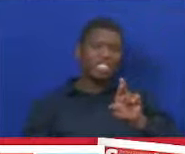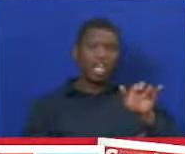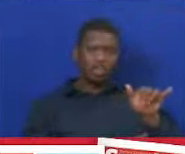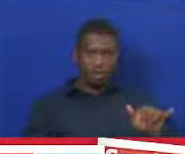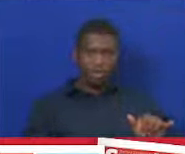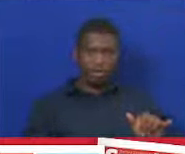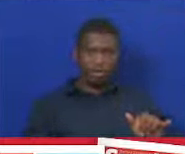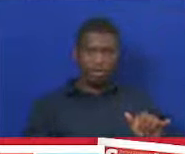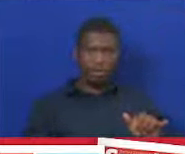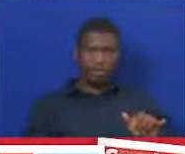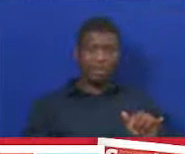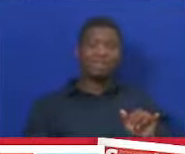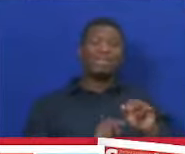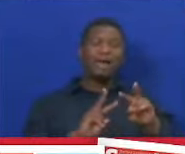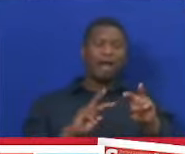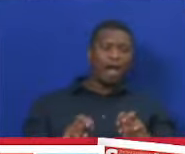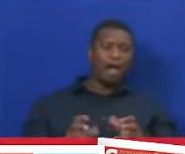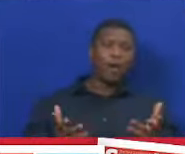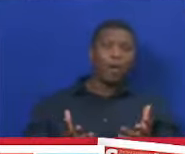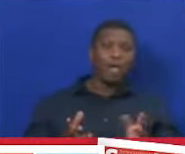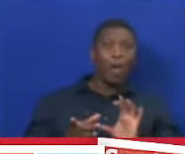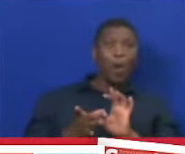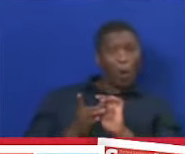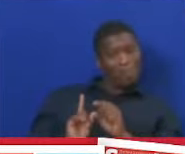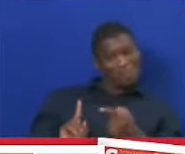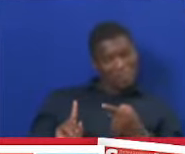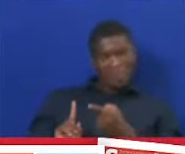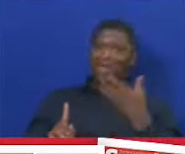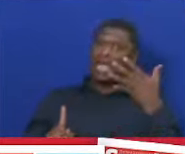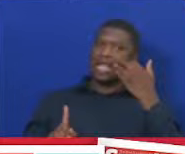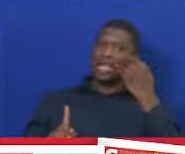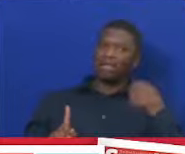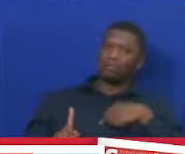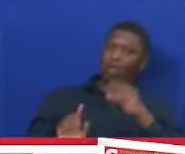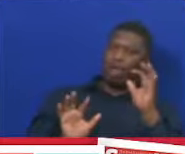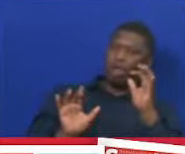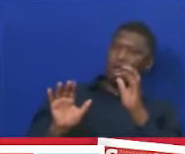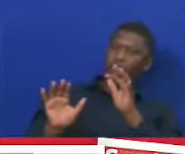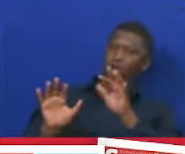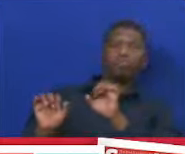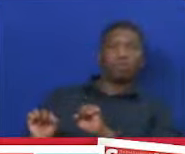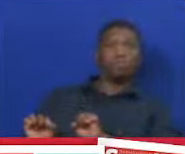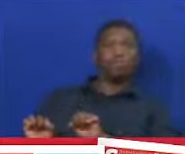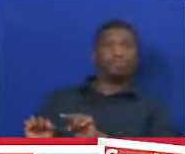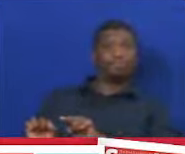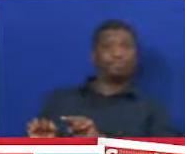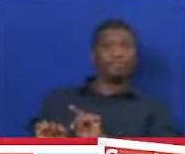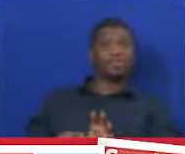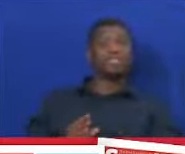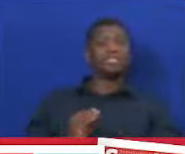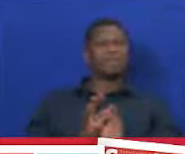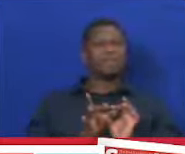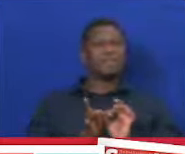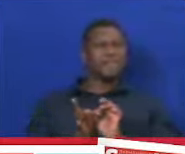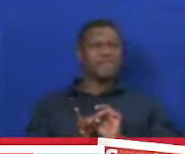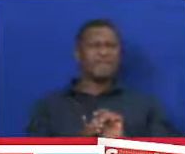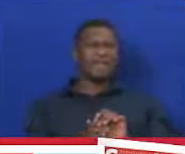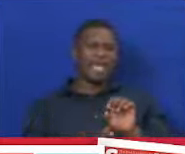Mr. Madlanga, as per Virdabrecht Case 315 of